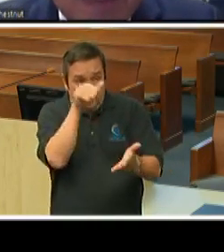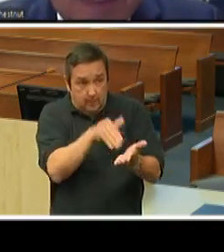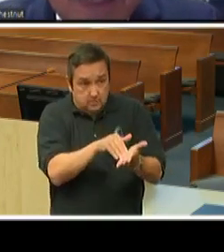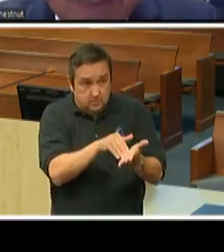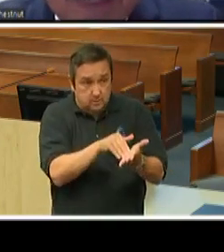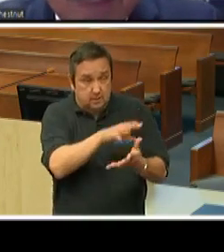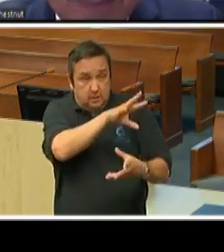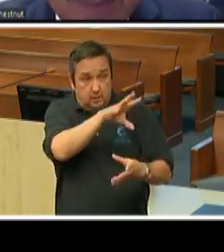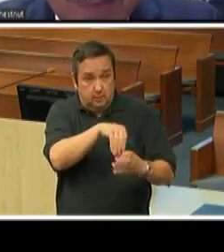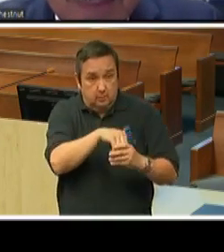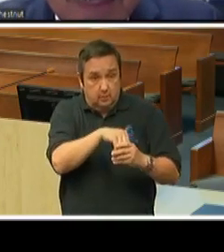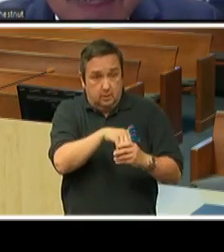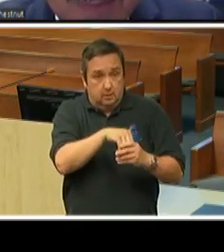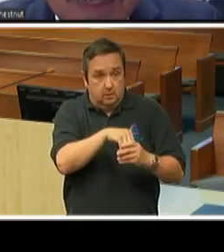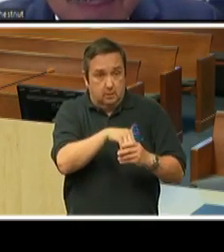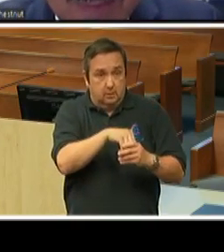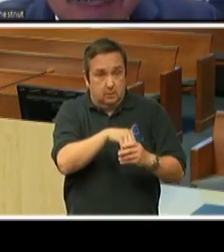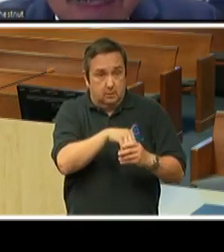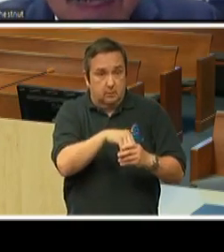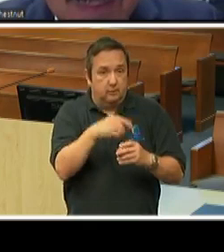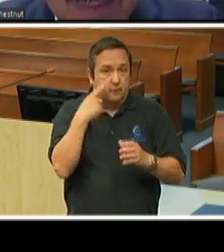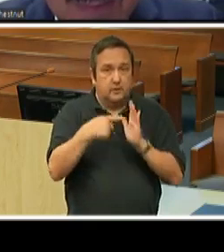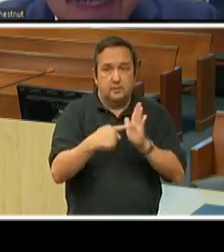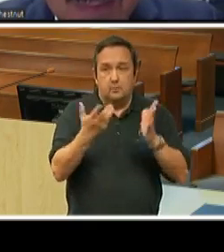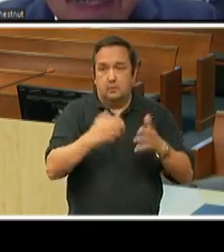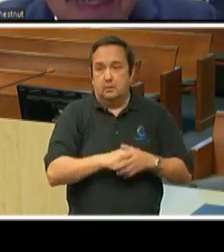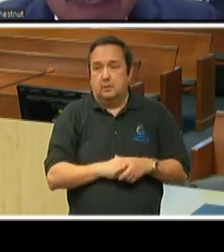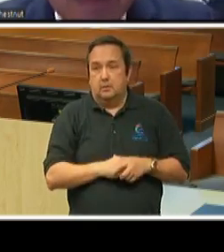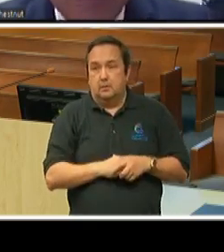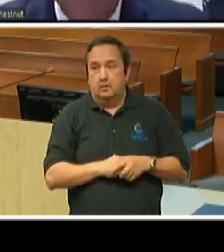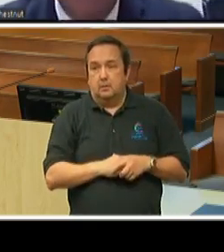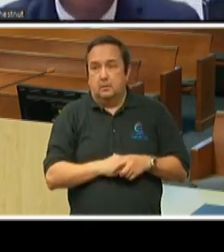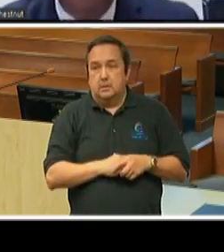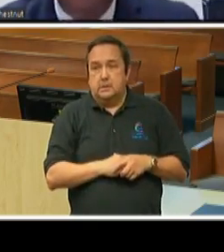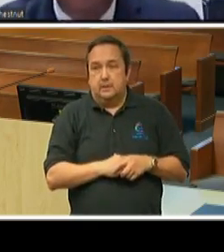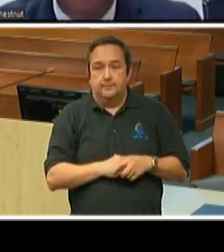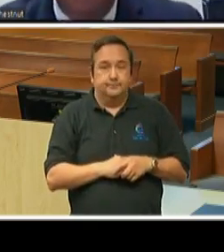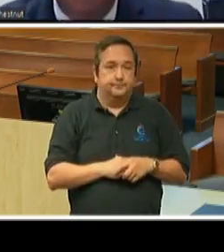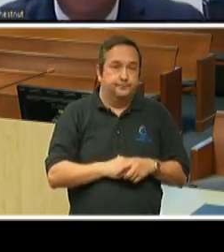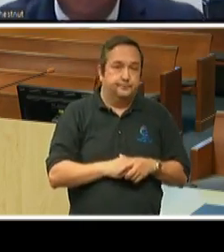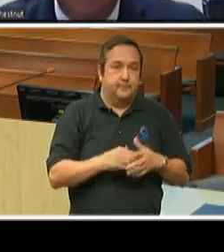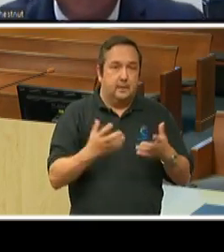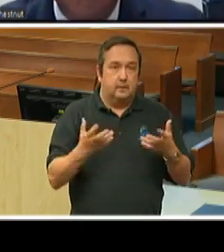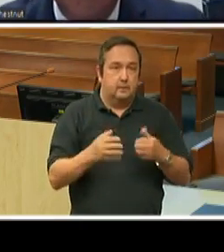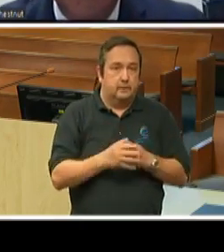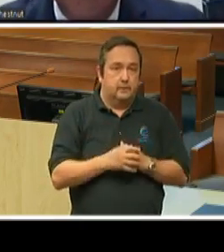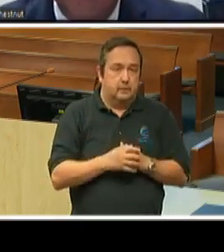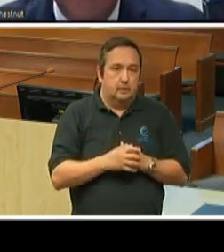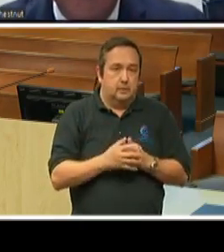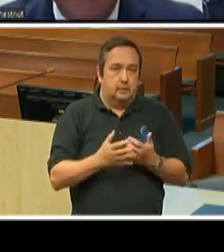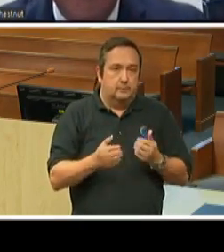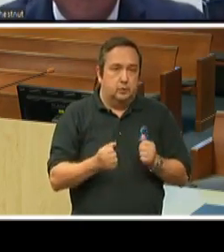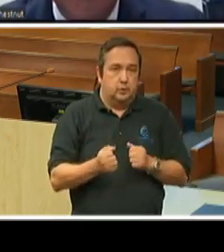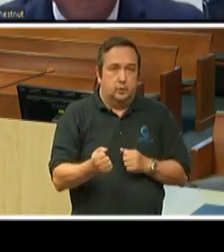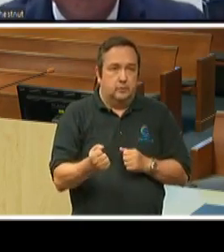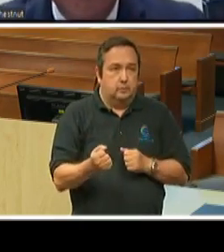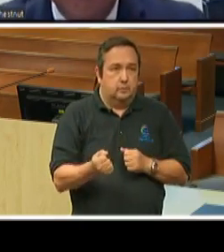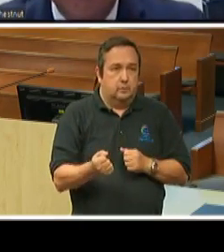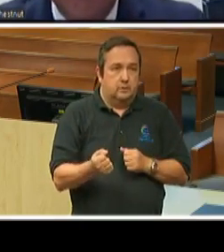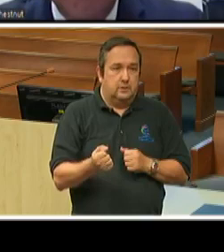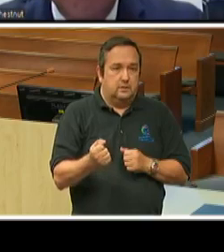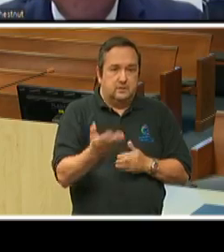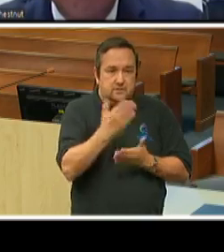include, for instance, a parent with two little children? Is that one